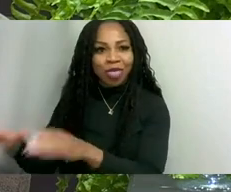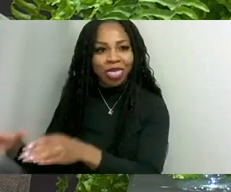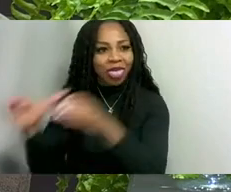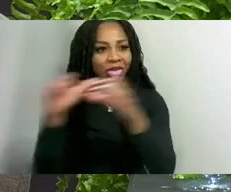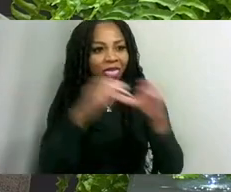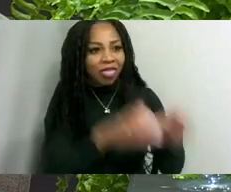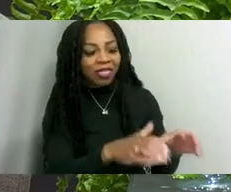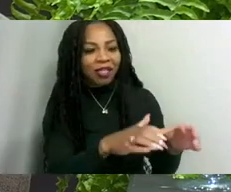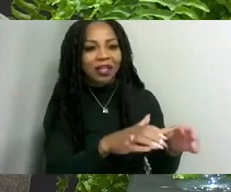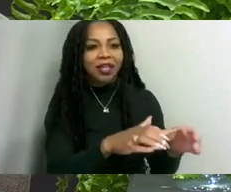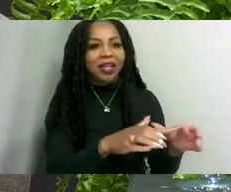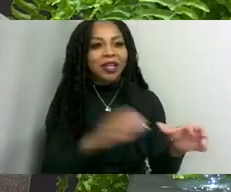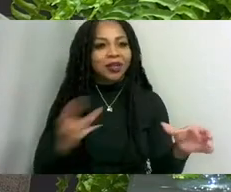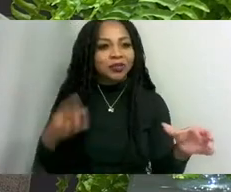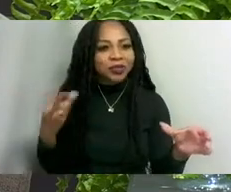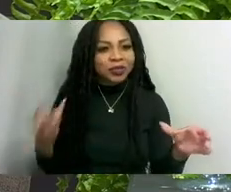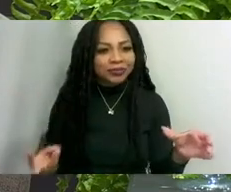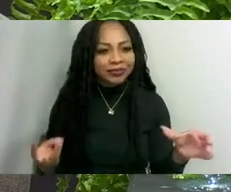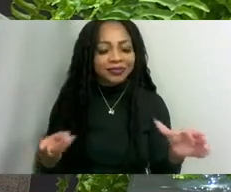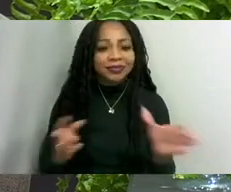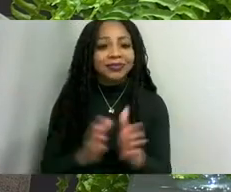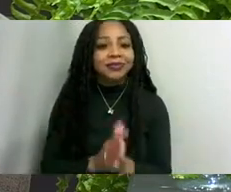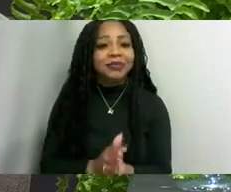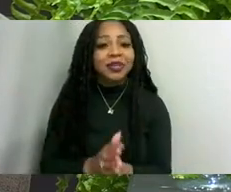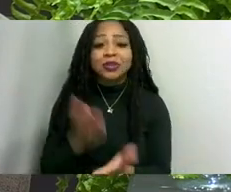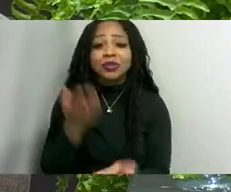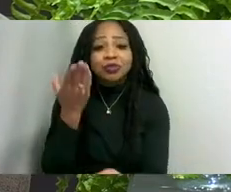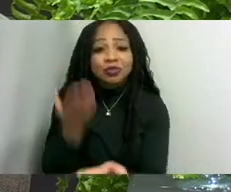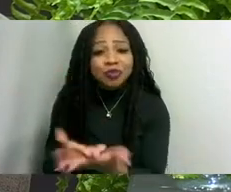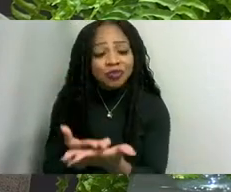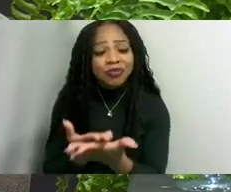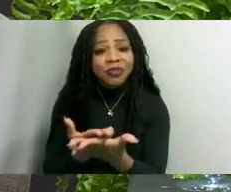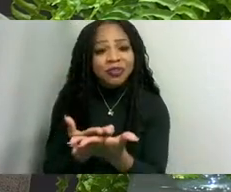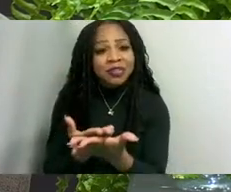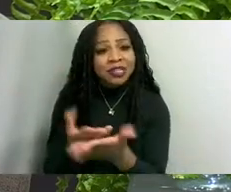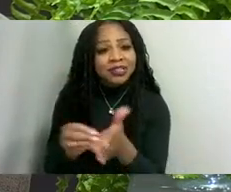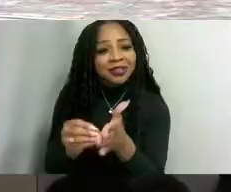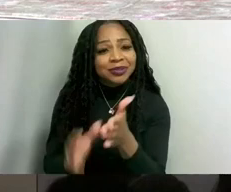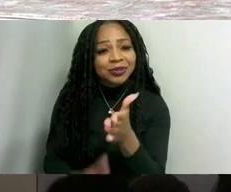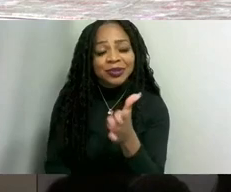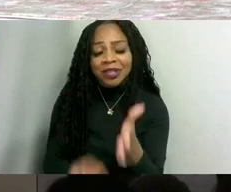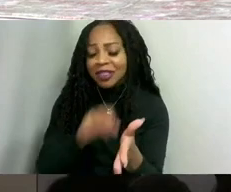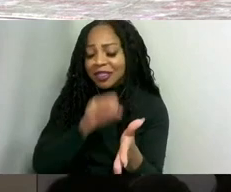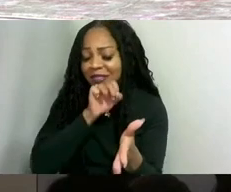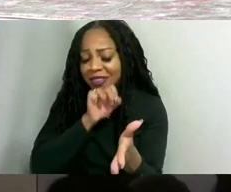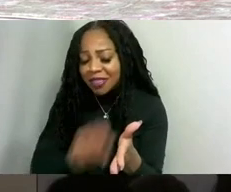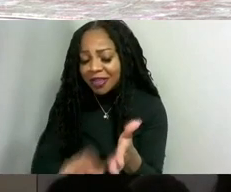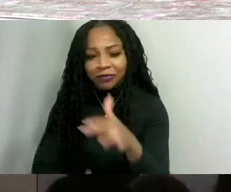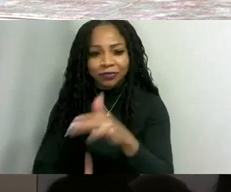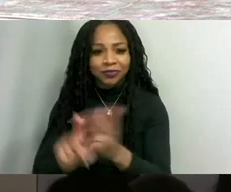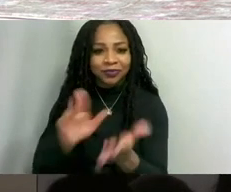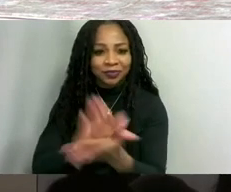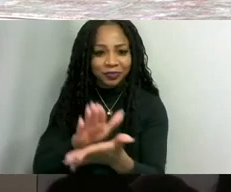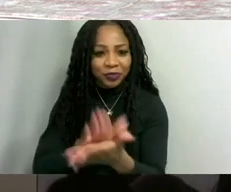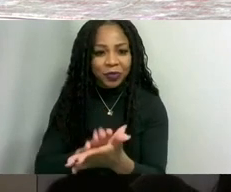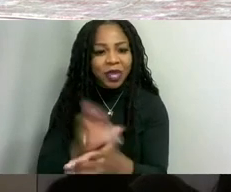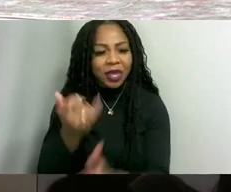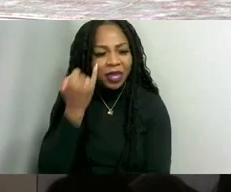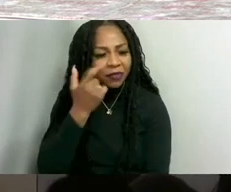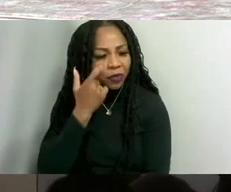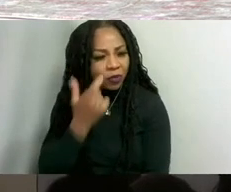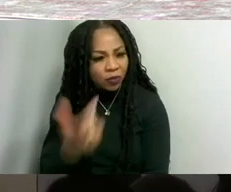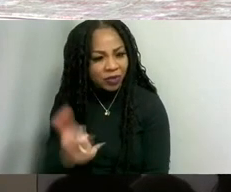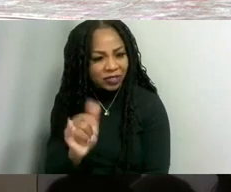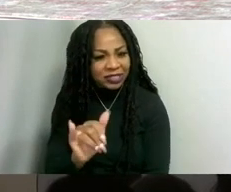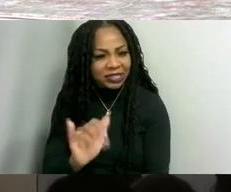the students wanting to be in school. If you watch this film, you'll know what I'm talking about. And I think